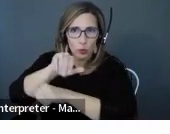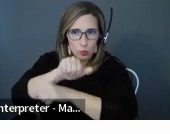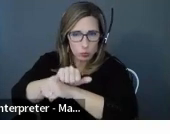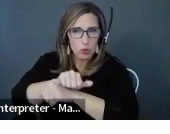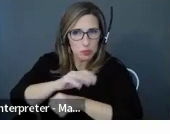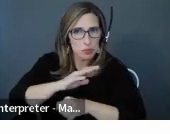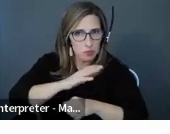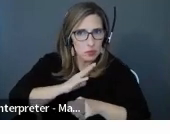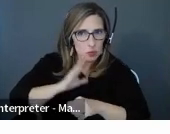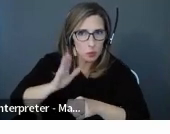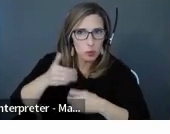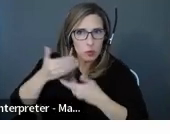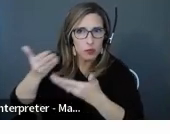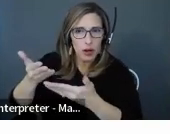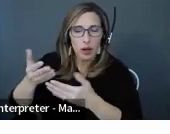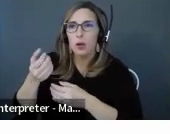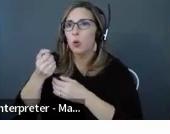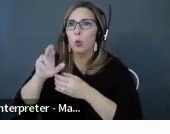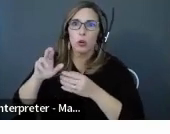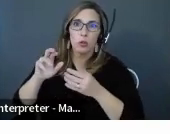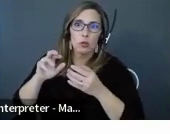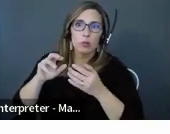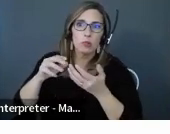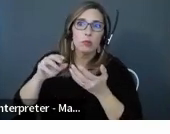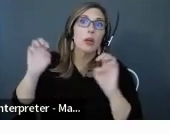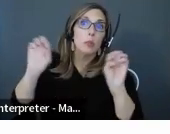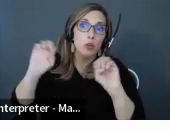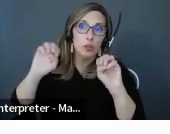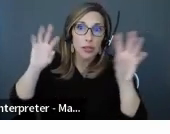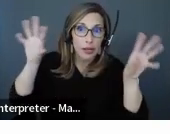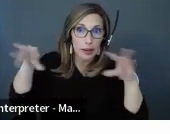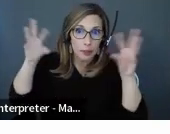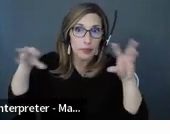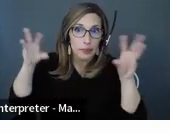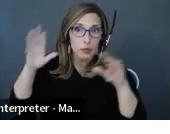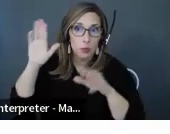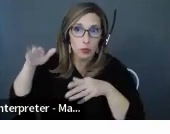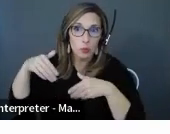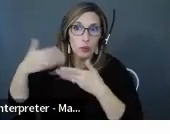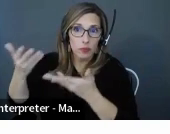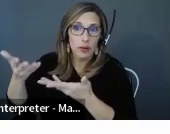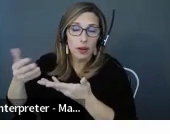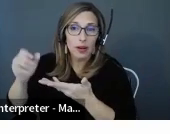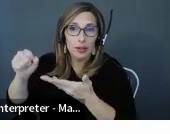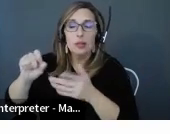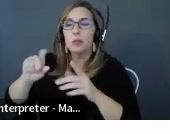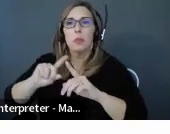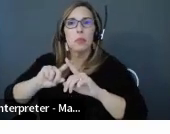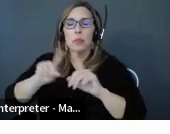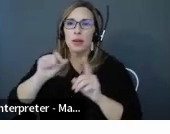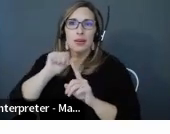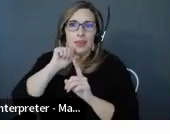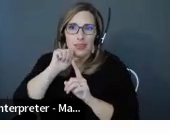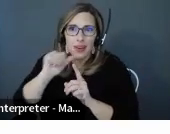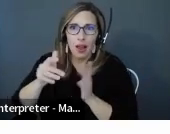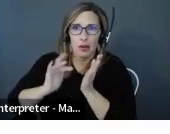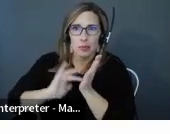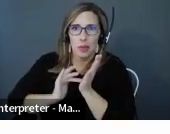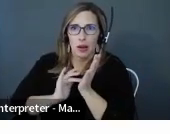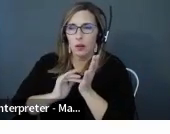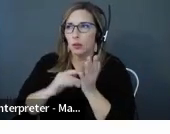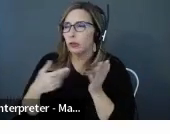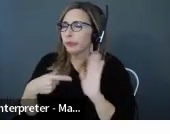or like emergency transportation, like an ambulance. But as far as non-medical transportation, this would